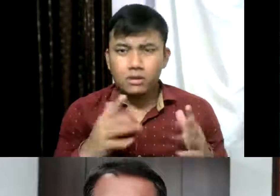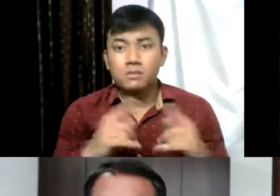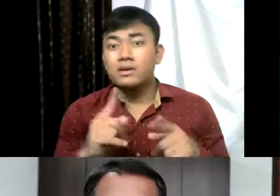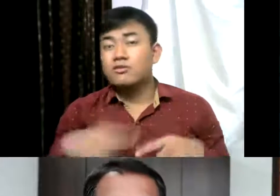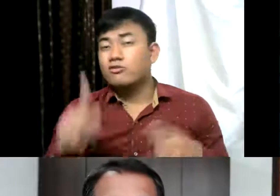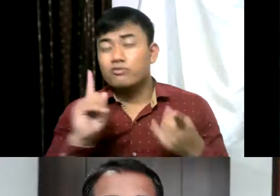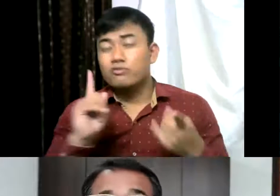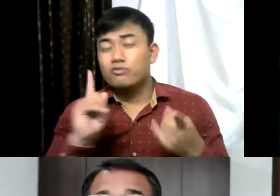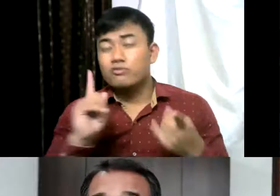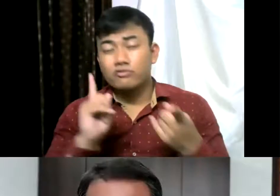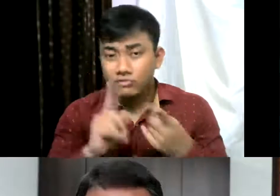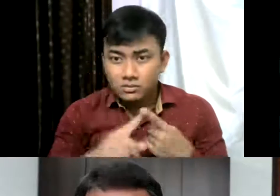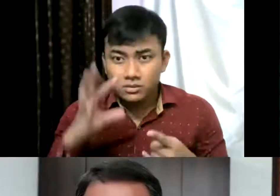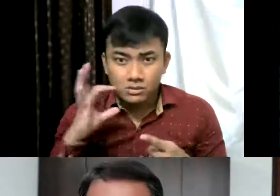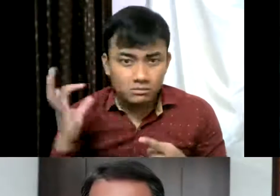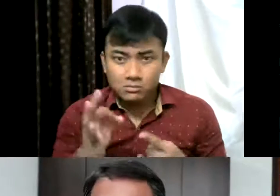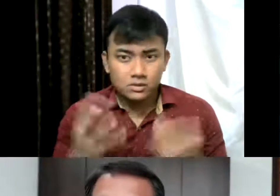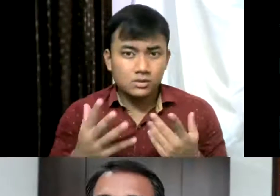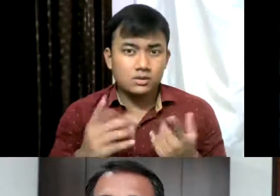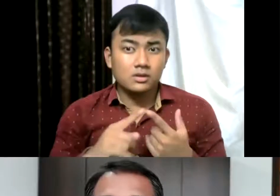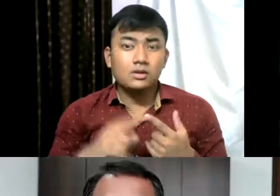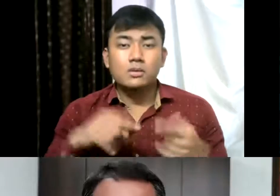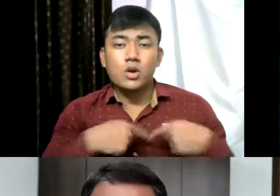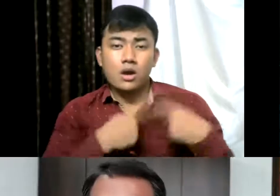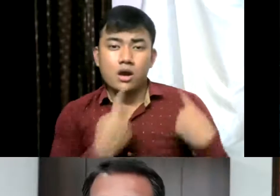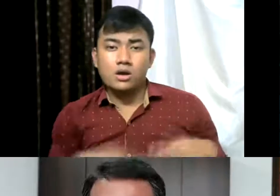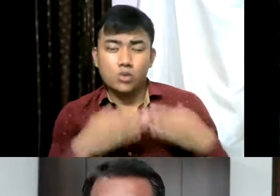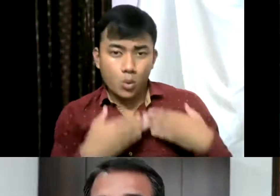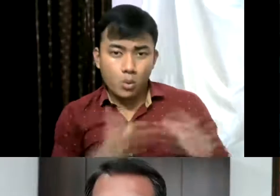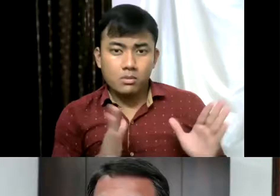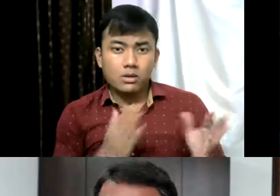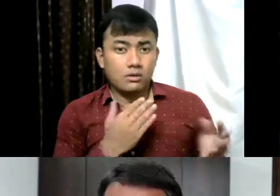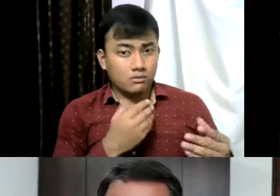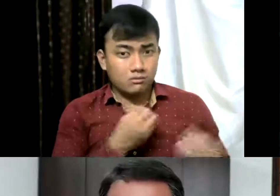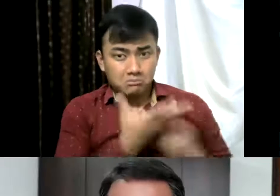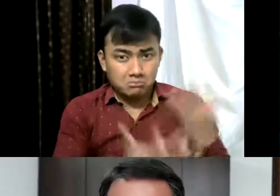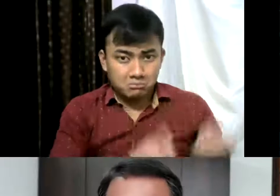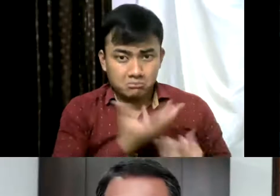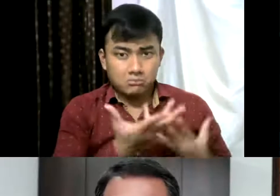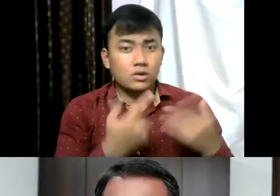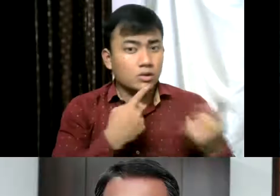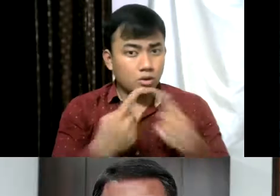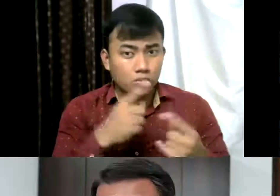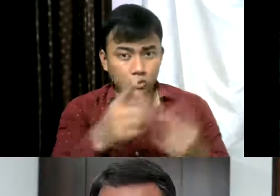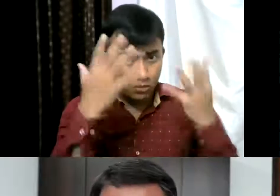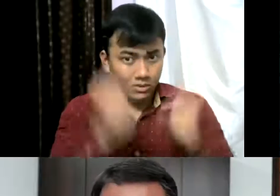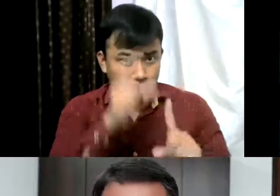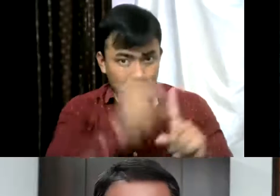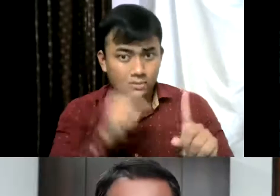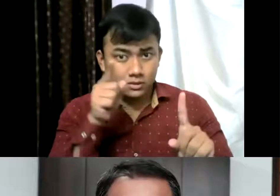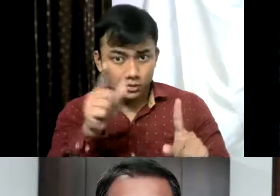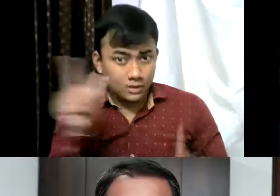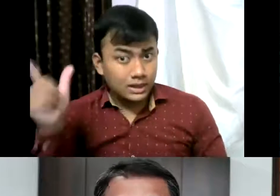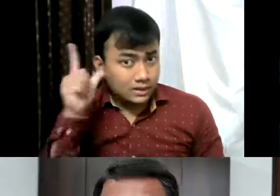of intimacy, of speaking your heart out, just having a stranger listen to you, maybe just comfort